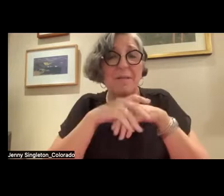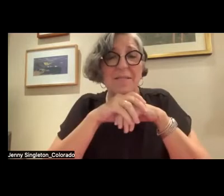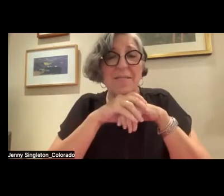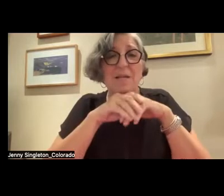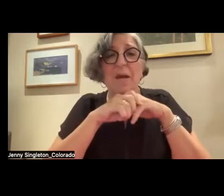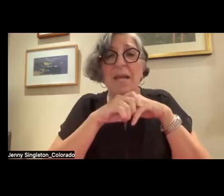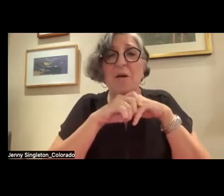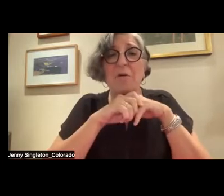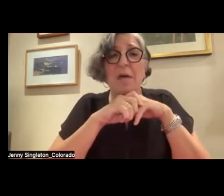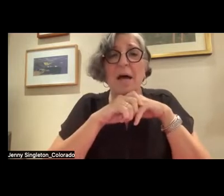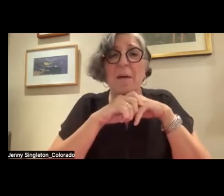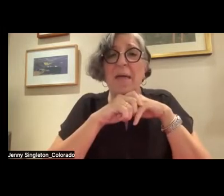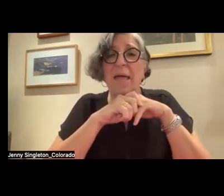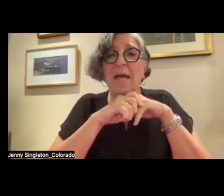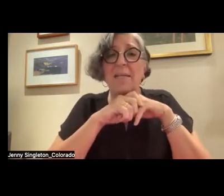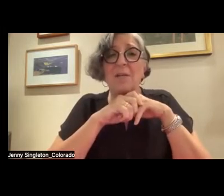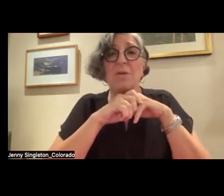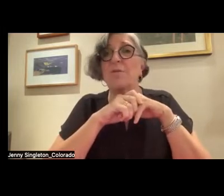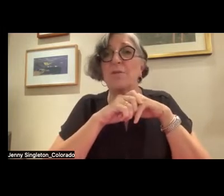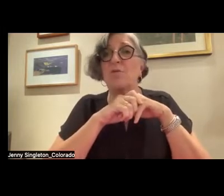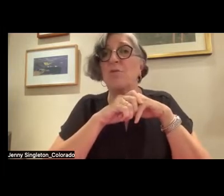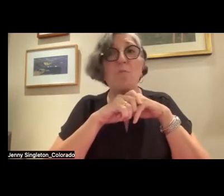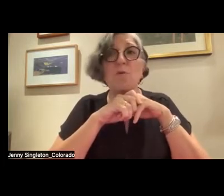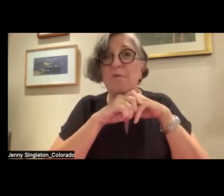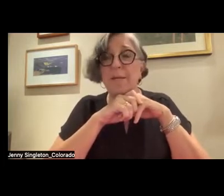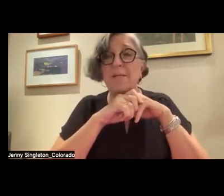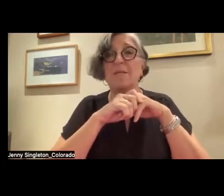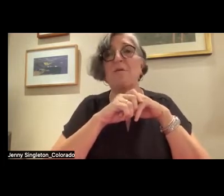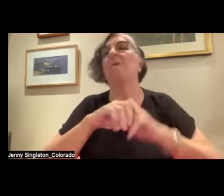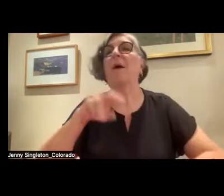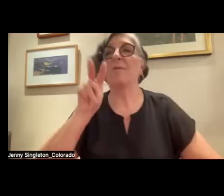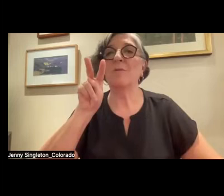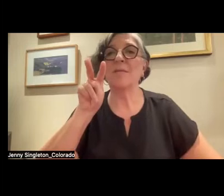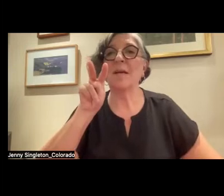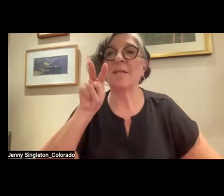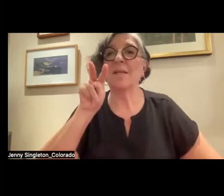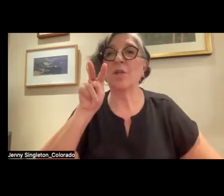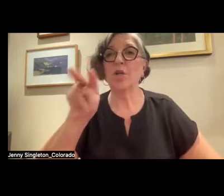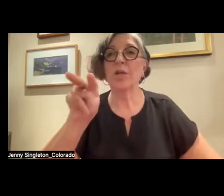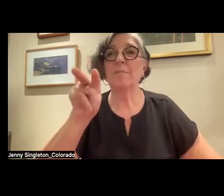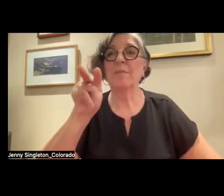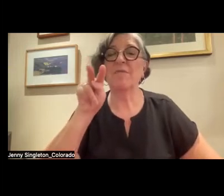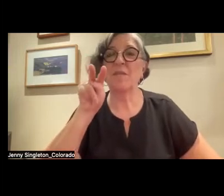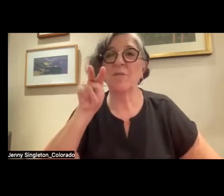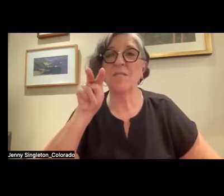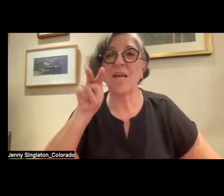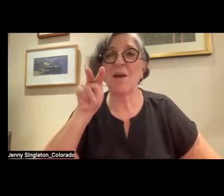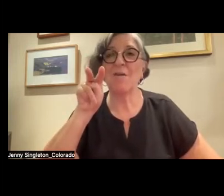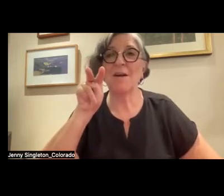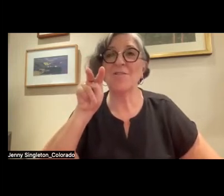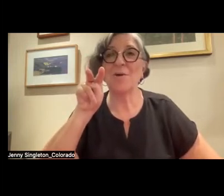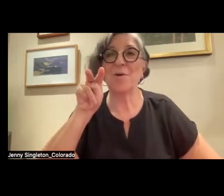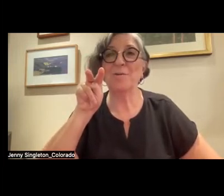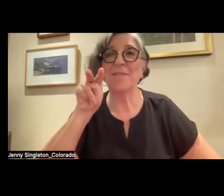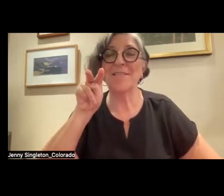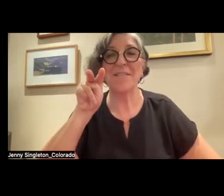into this detail right now. And you can also do no movement. So if I do the sign look, but if I do stare,